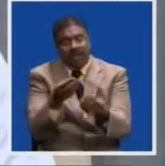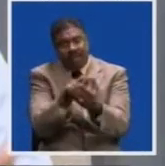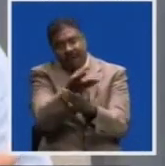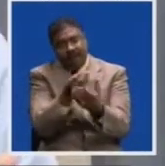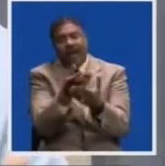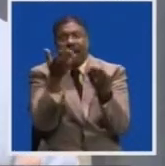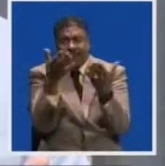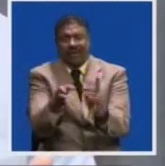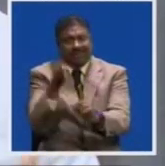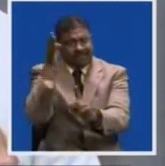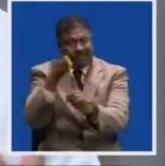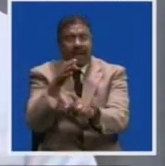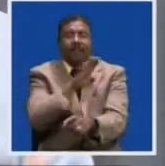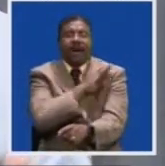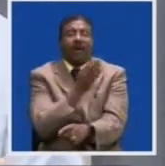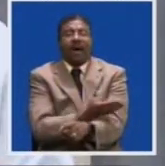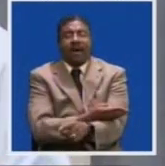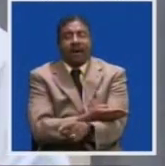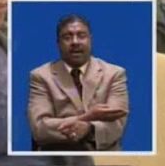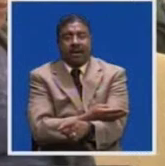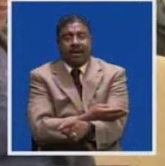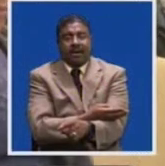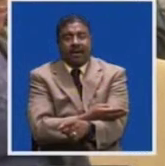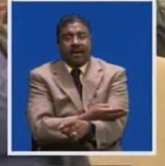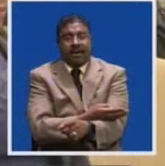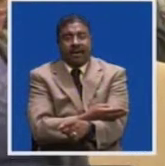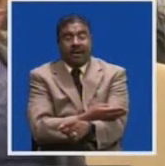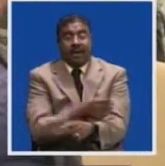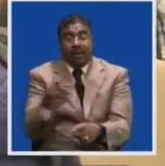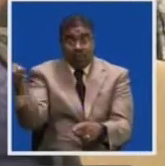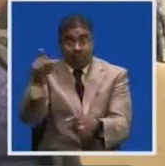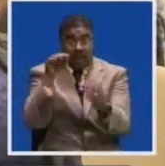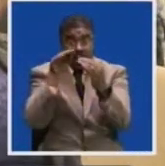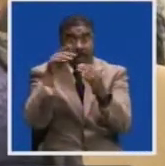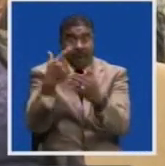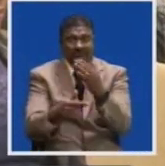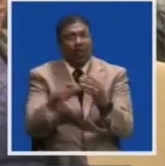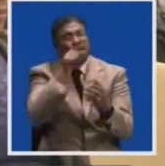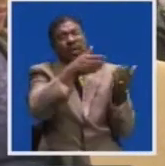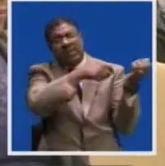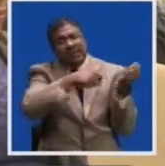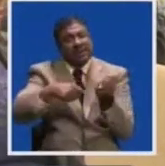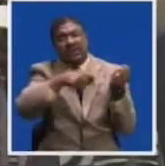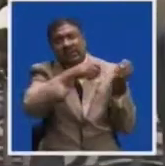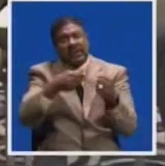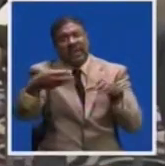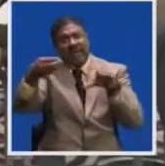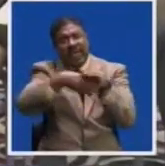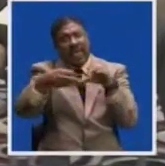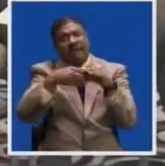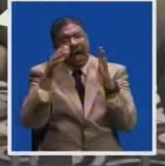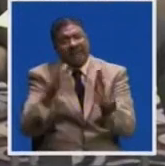power generation. But of course, the argument is, yes, we are attracting all this investment, particularly into